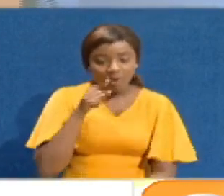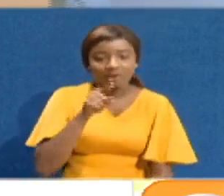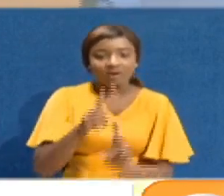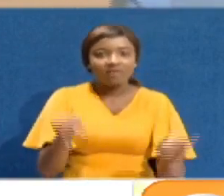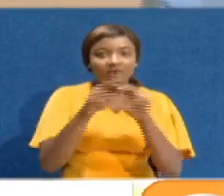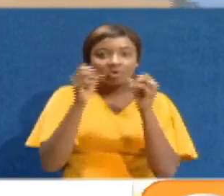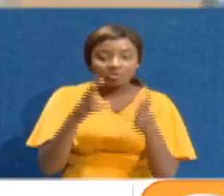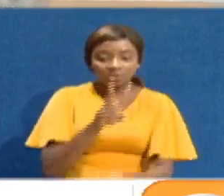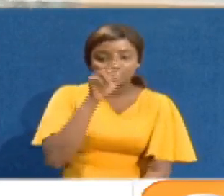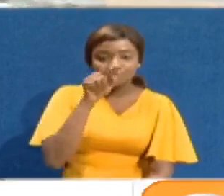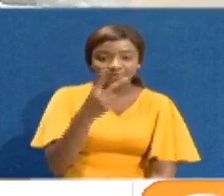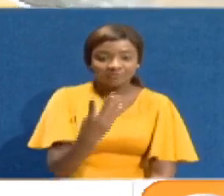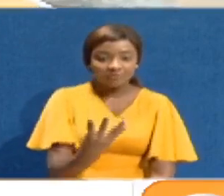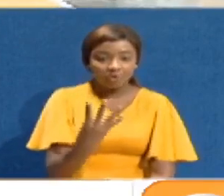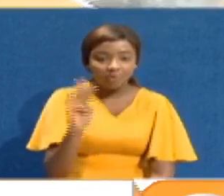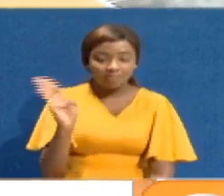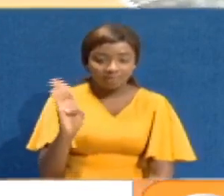worth